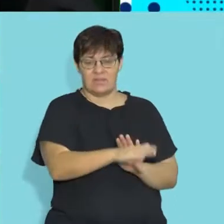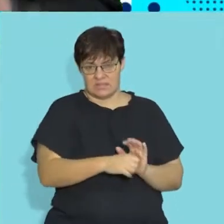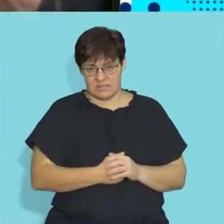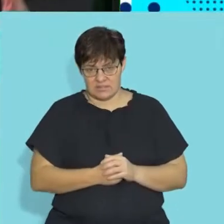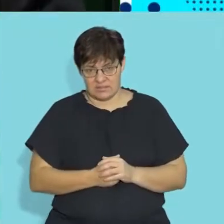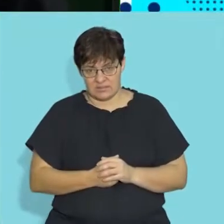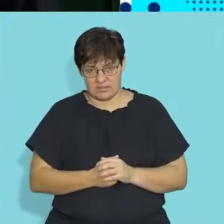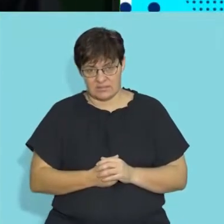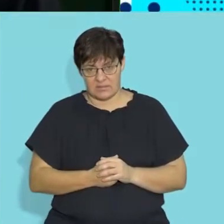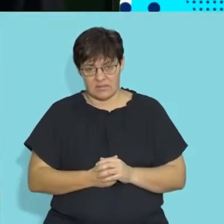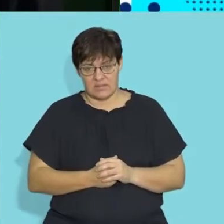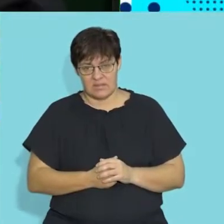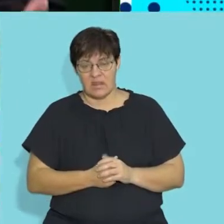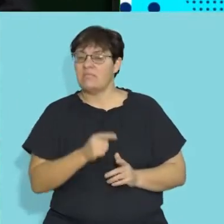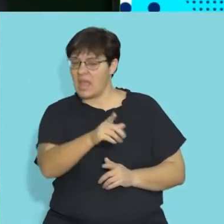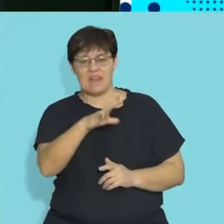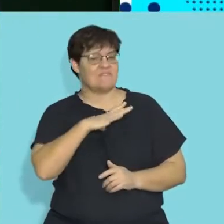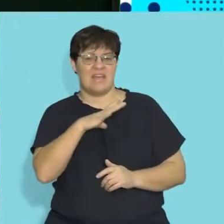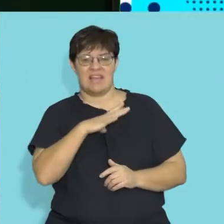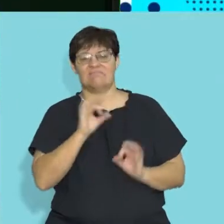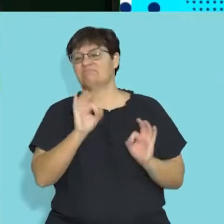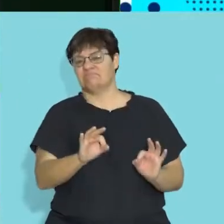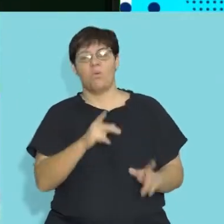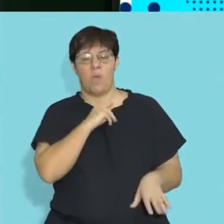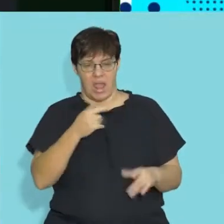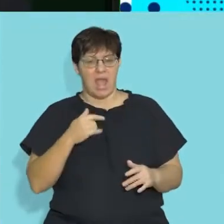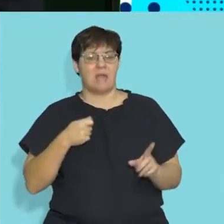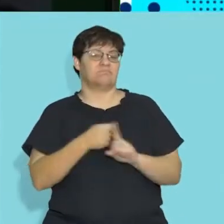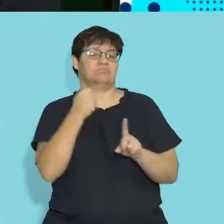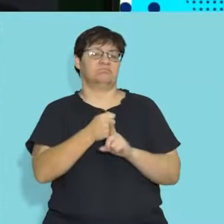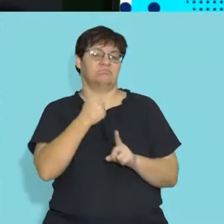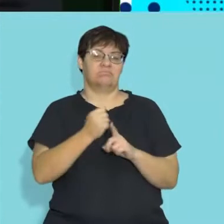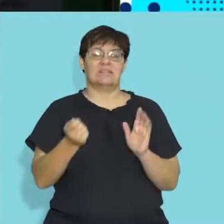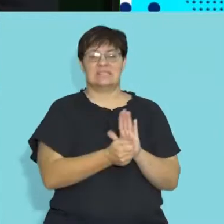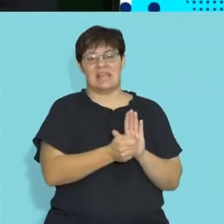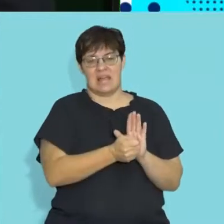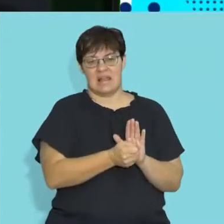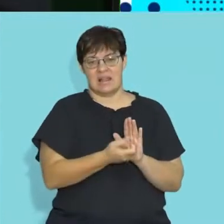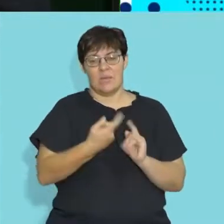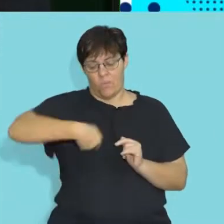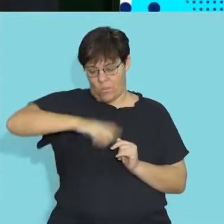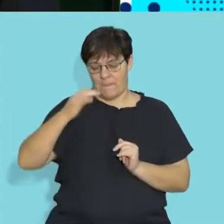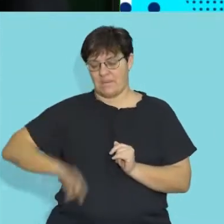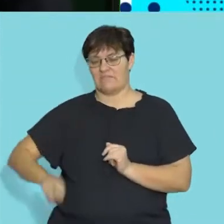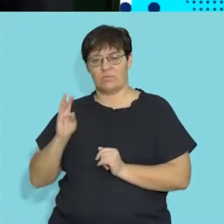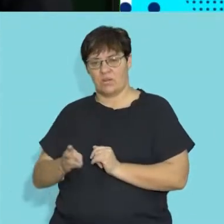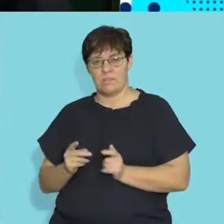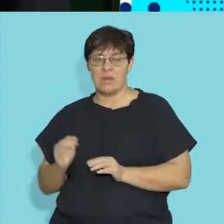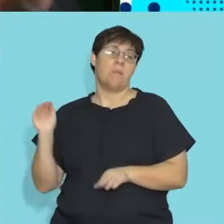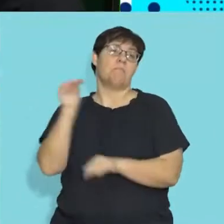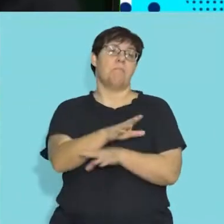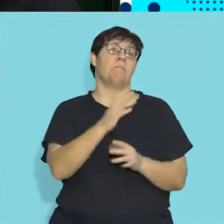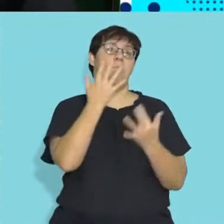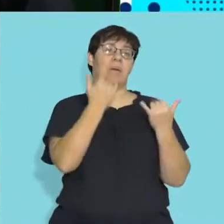advertising telesales campaign. Then it is fine. There's no problem with it. Can you see? So it doesn't necessarily mean that if it's way over the budget,